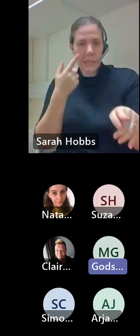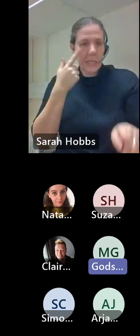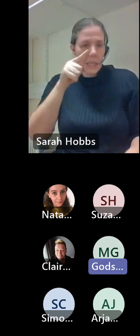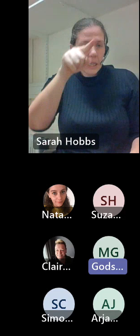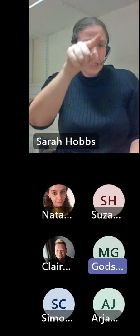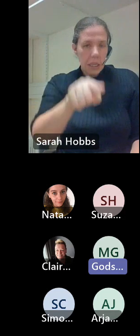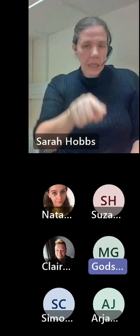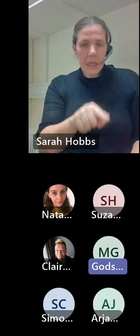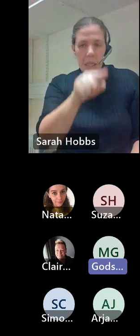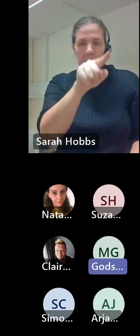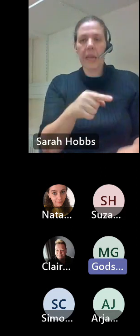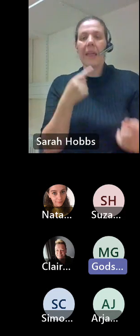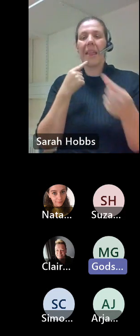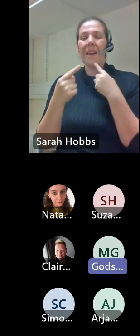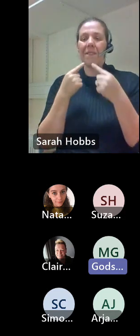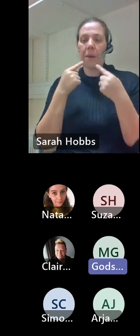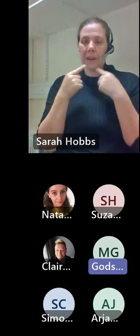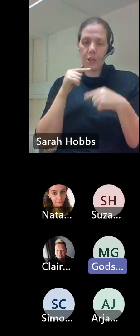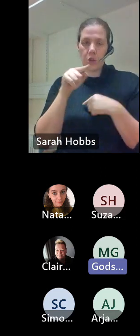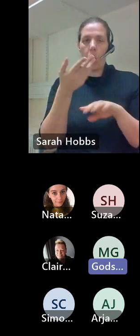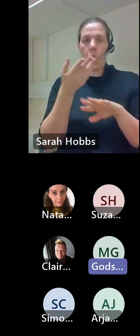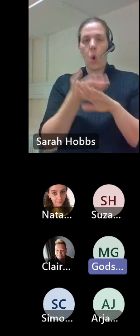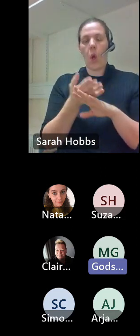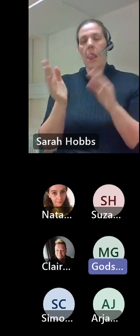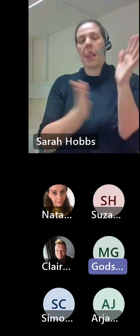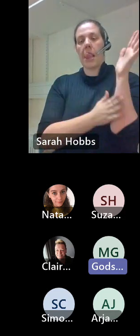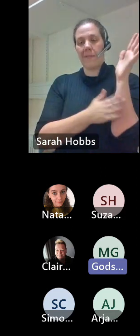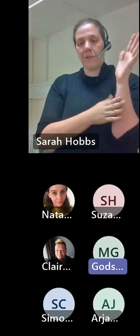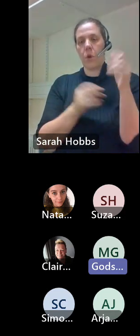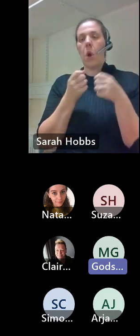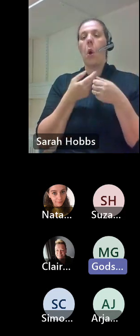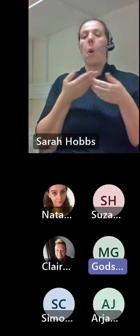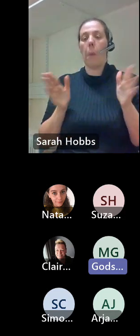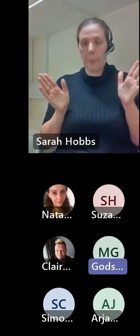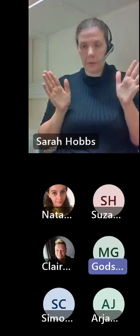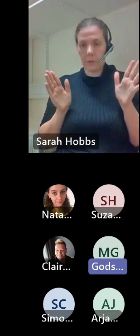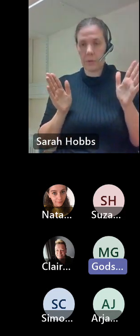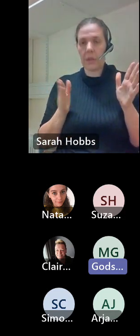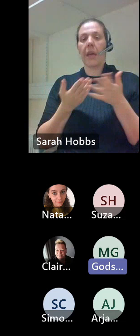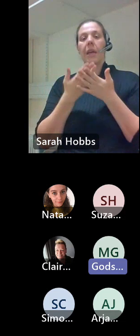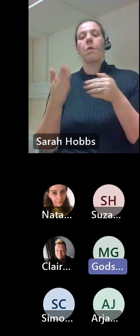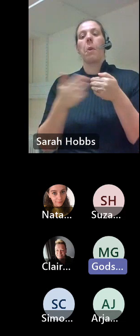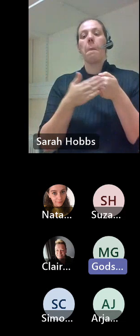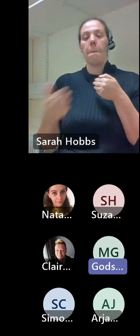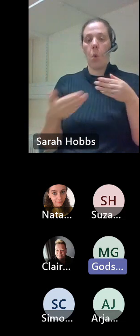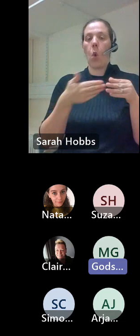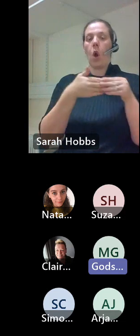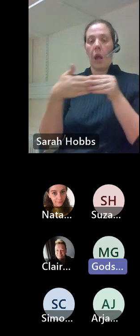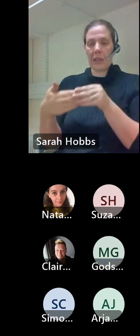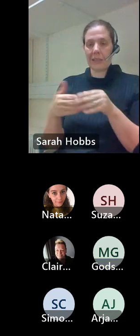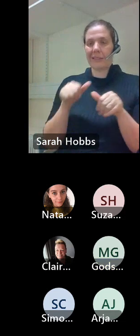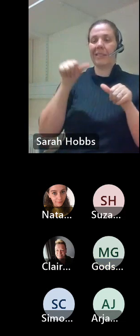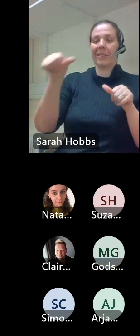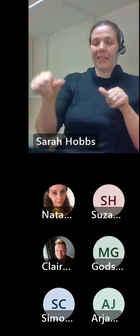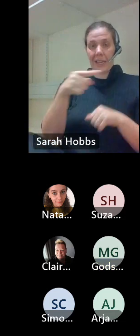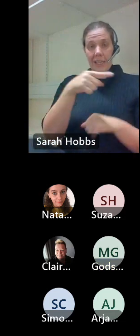And you can see the information laid out on the left hand side. You open that up and it gives you more guidance. Next slide, please.